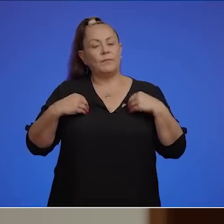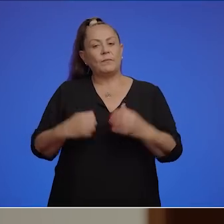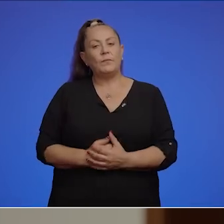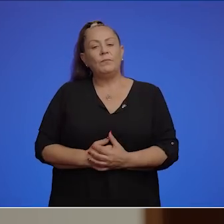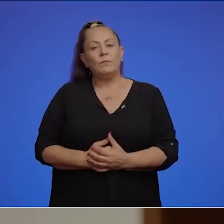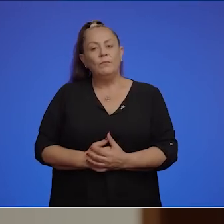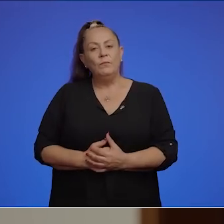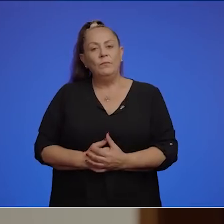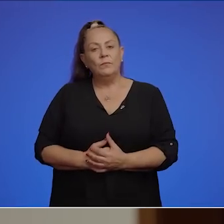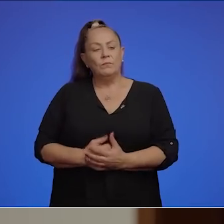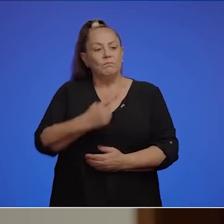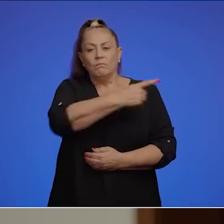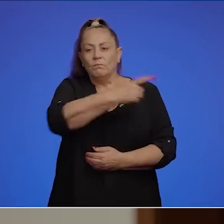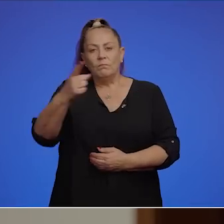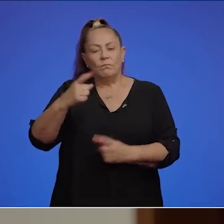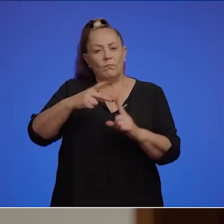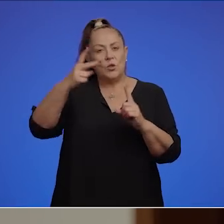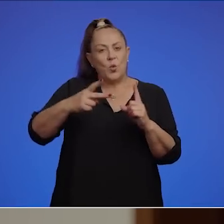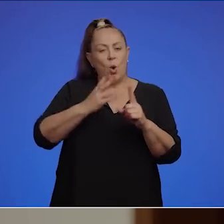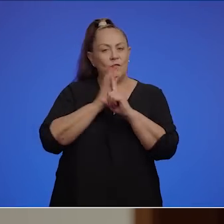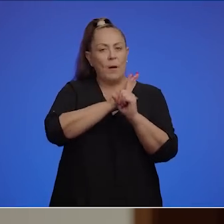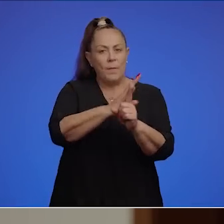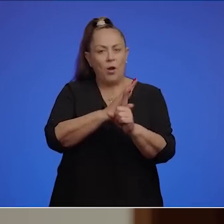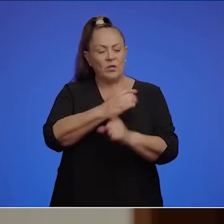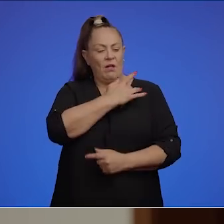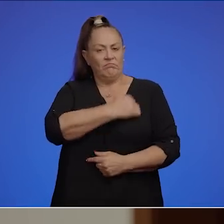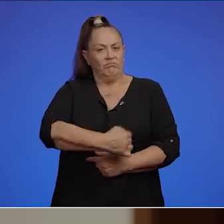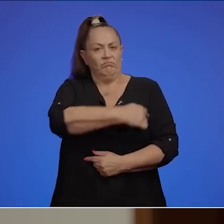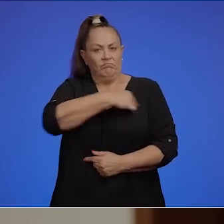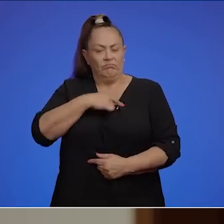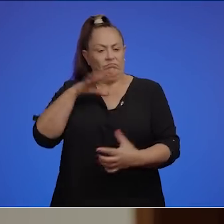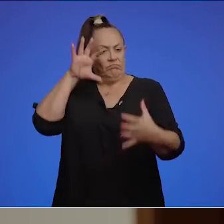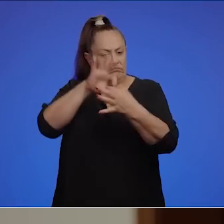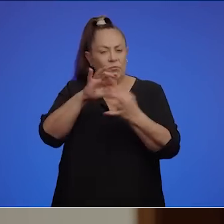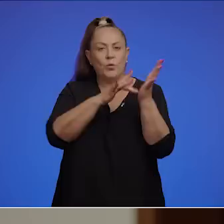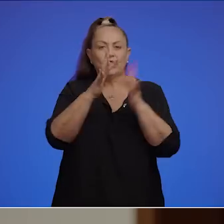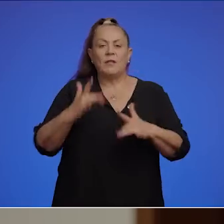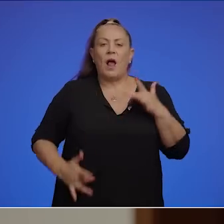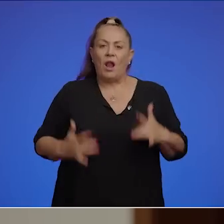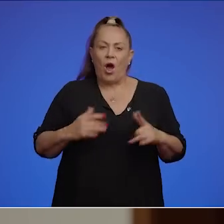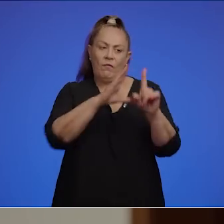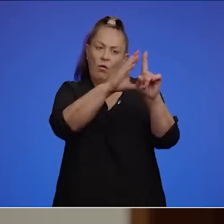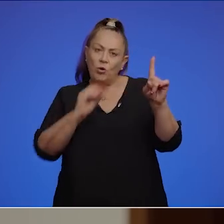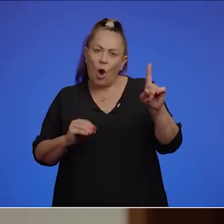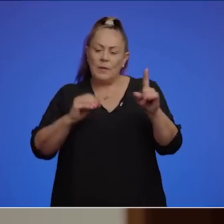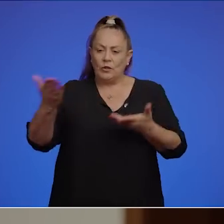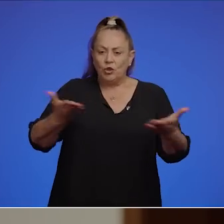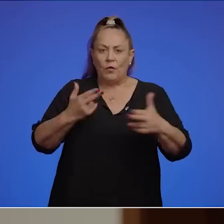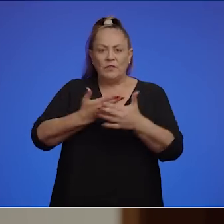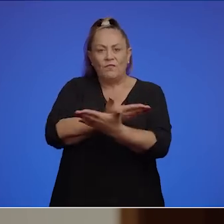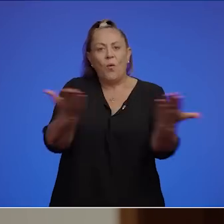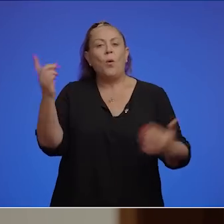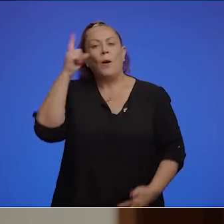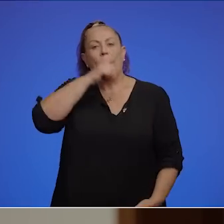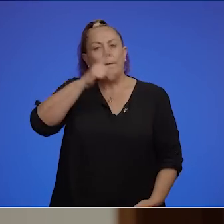We see them make a lifelong commitment to a life of imitating the holiness of Jesus and imitating his service of his people, his